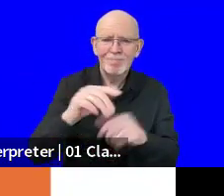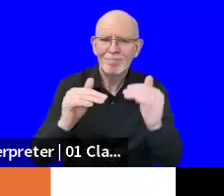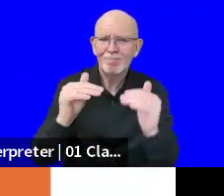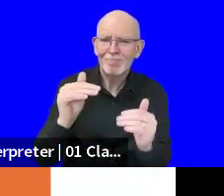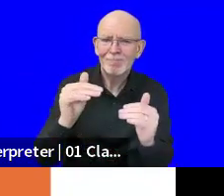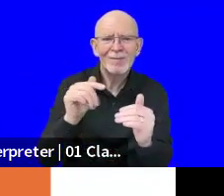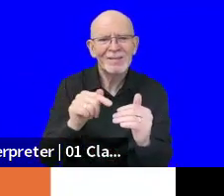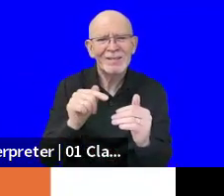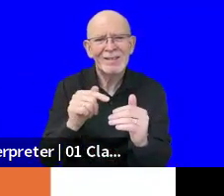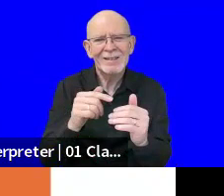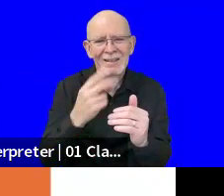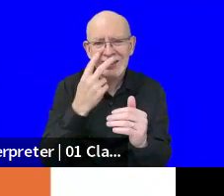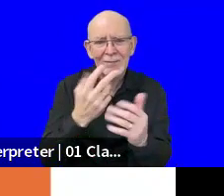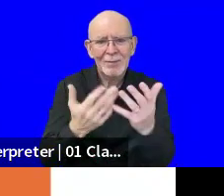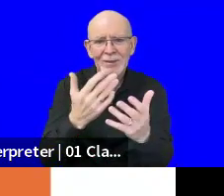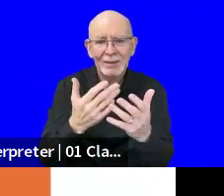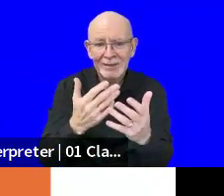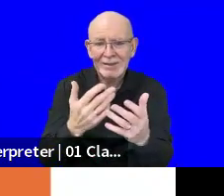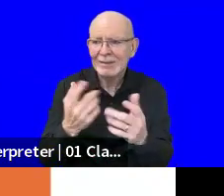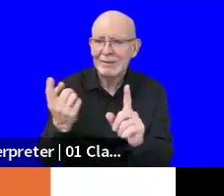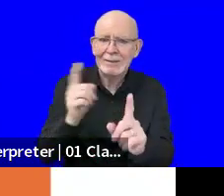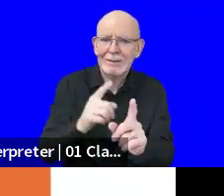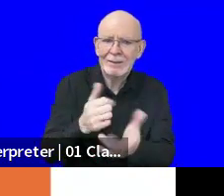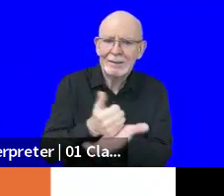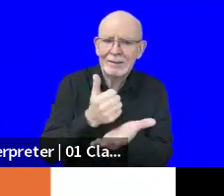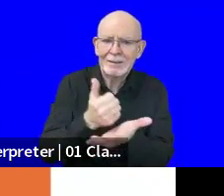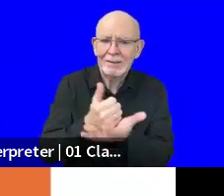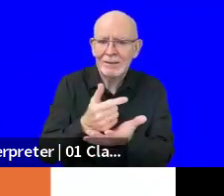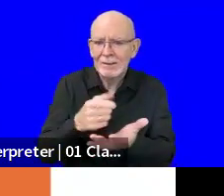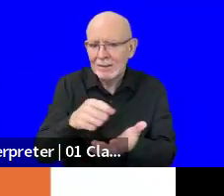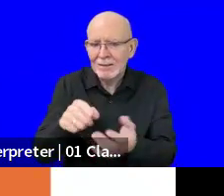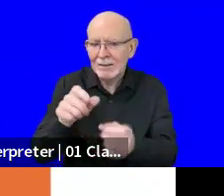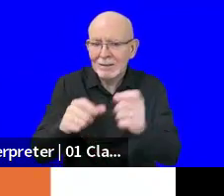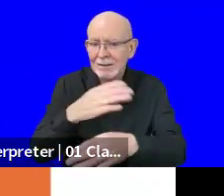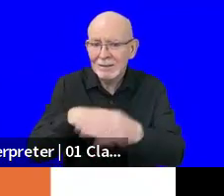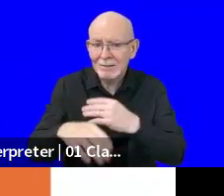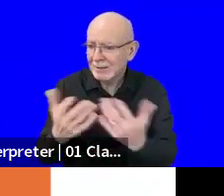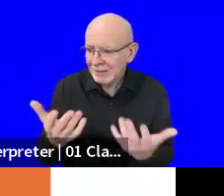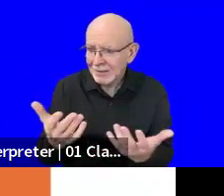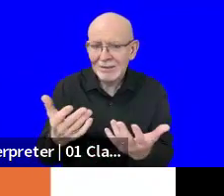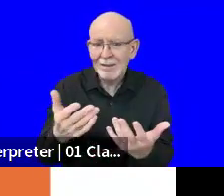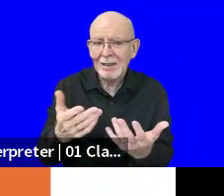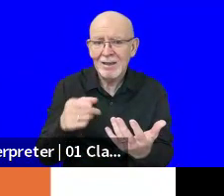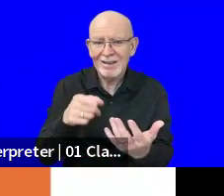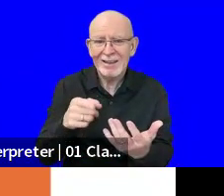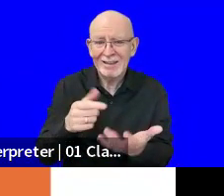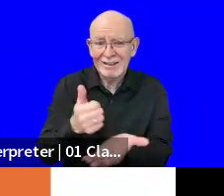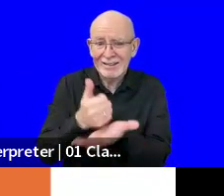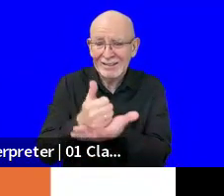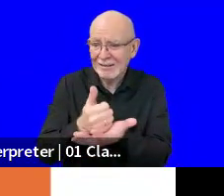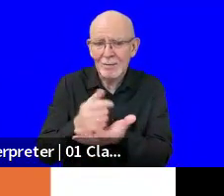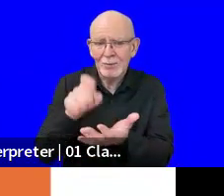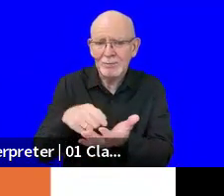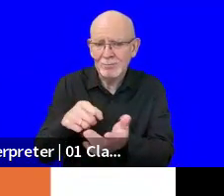means, the support they need to be independent. And so a mother or a spouse of somebody with a disability may not be able to work as